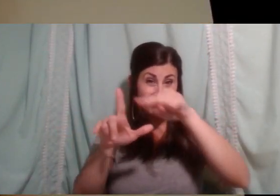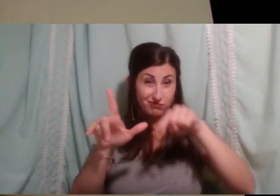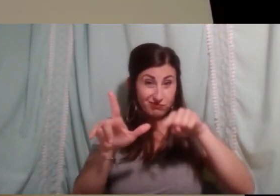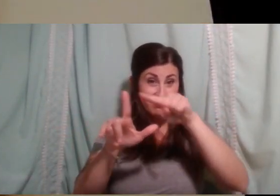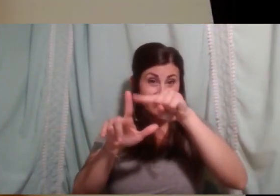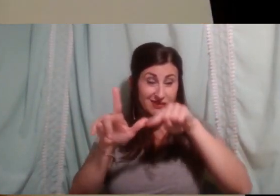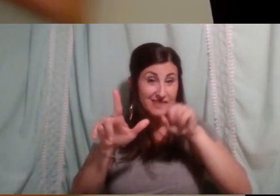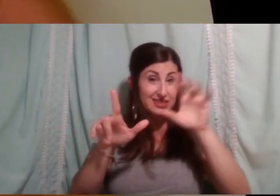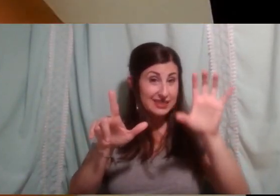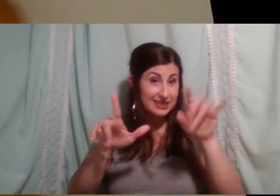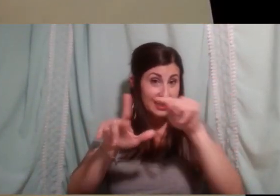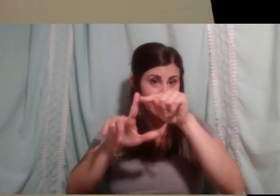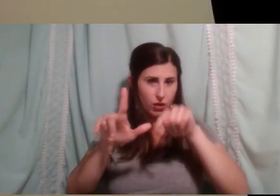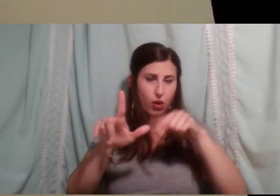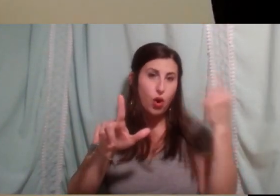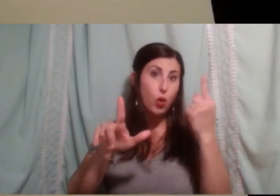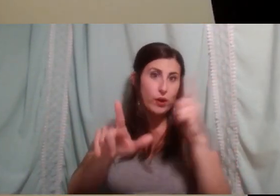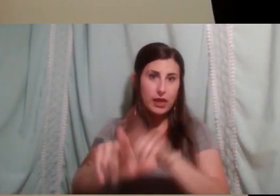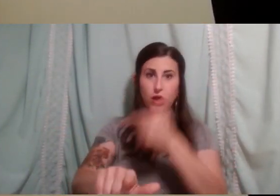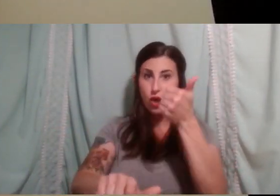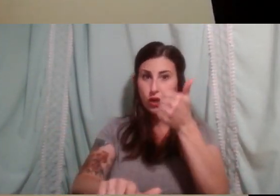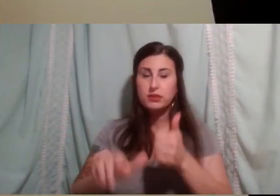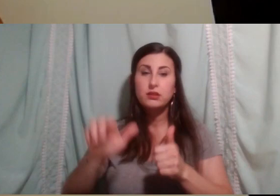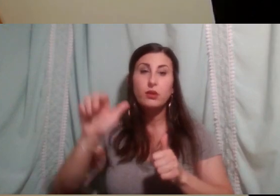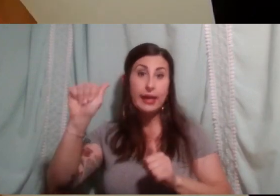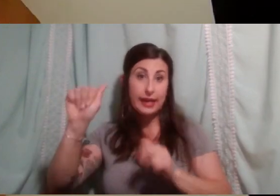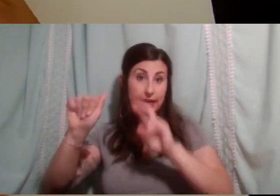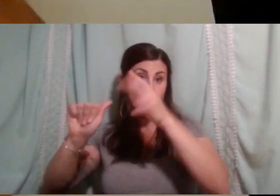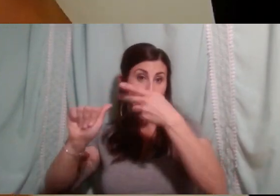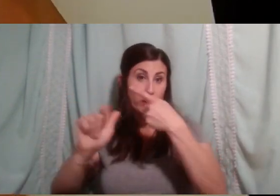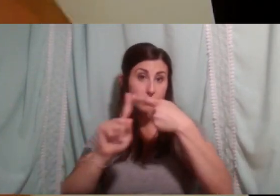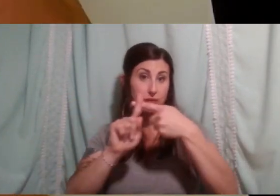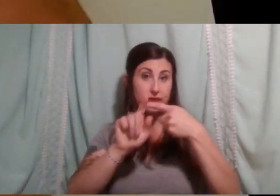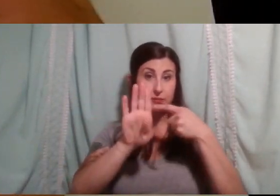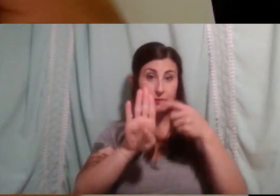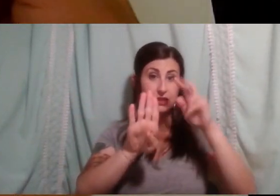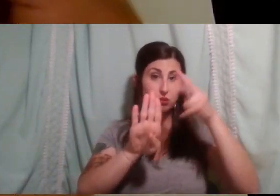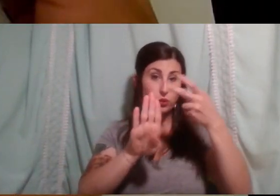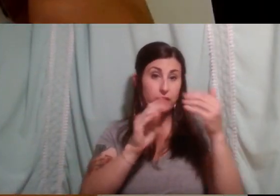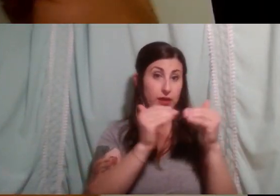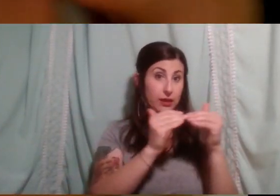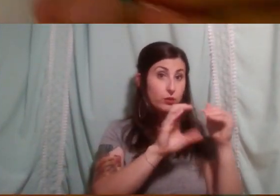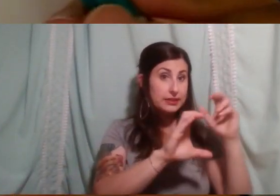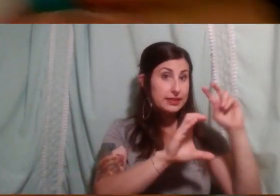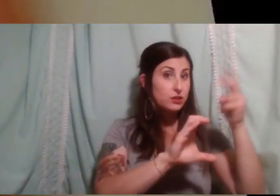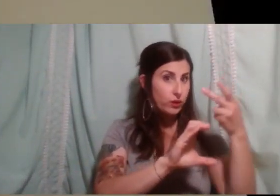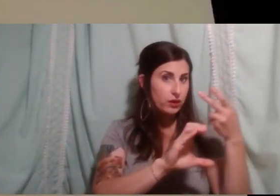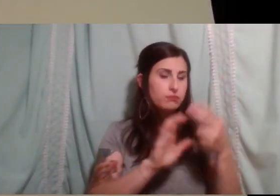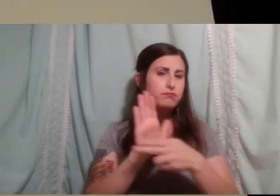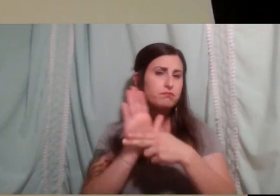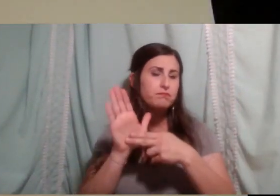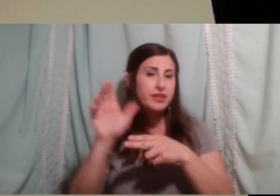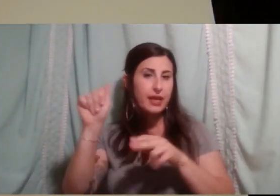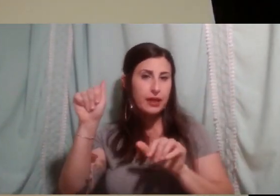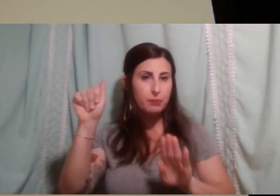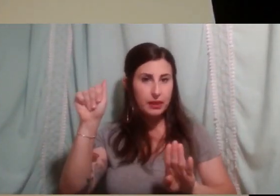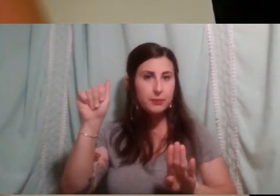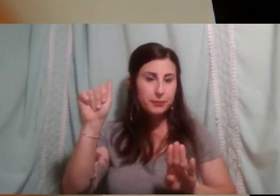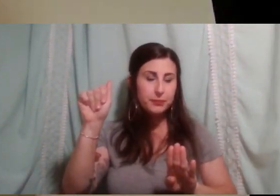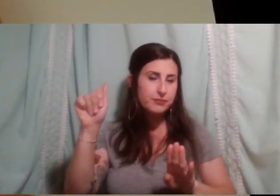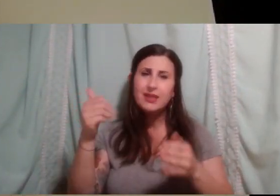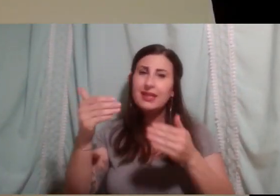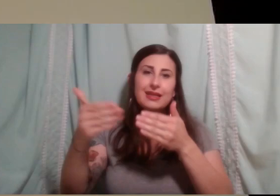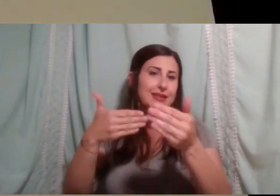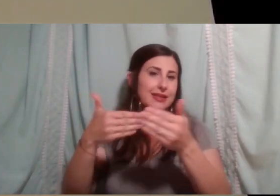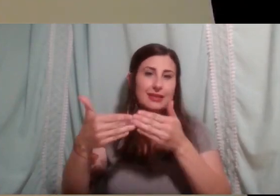C, because C is always the longest side. So I'm going to say A squared plus B squared equals C squared. So I'll label that as A and that